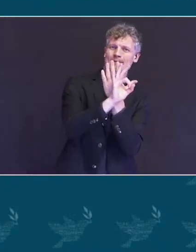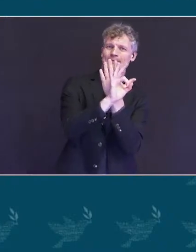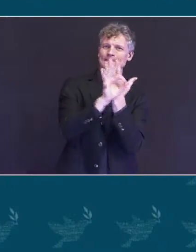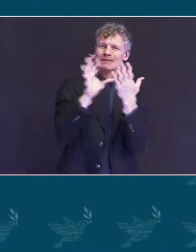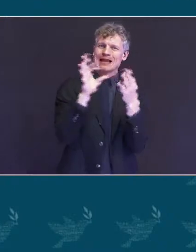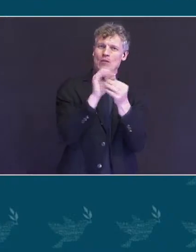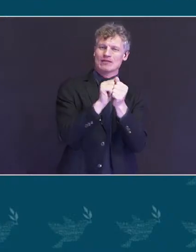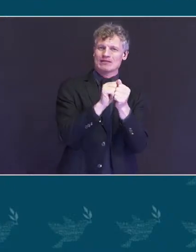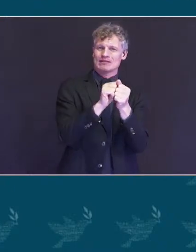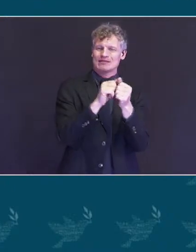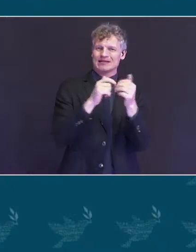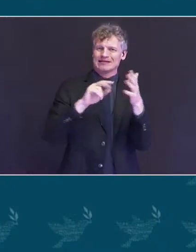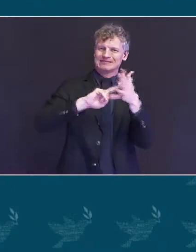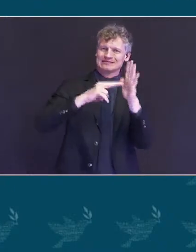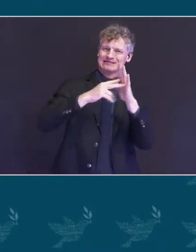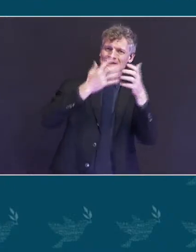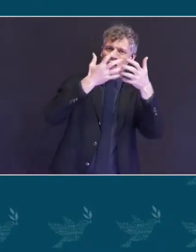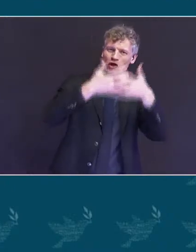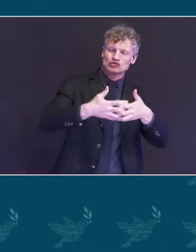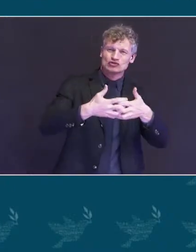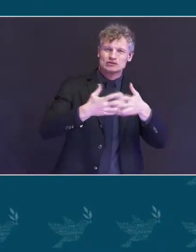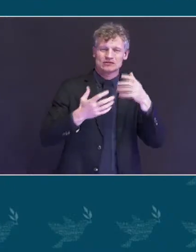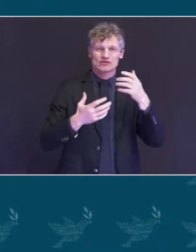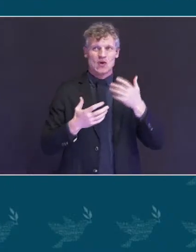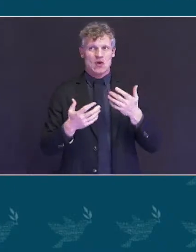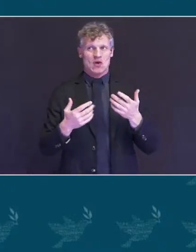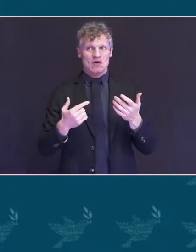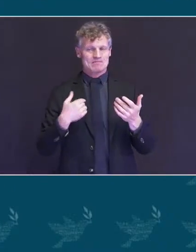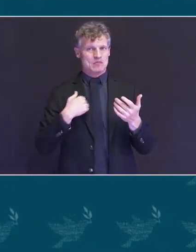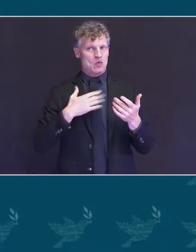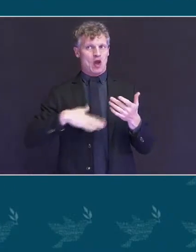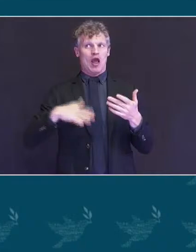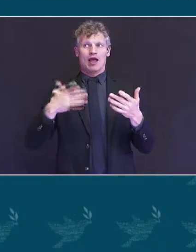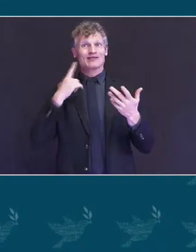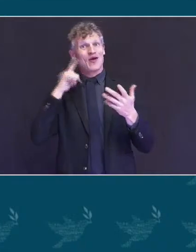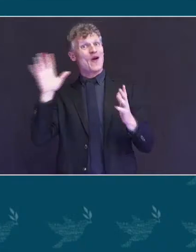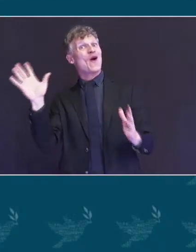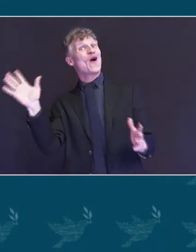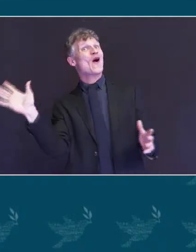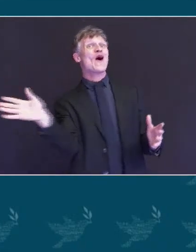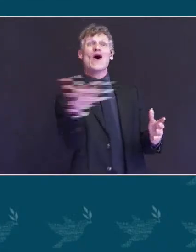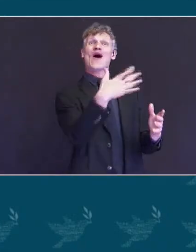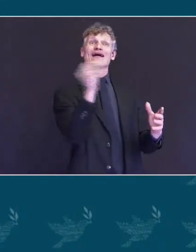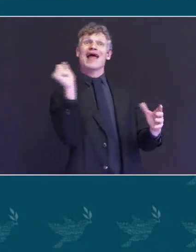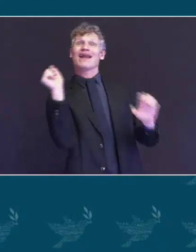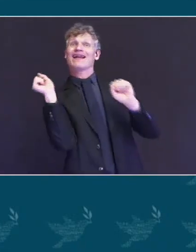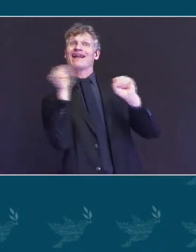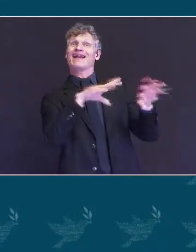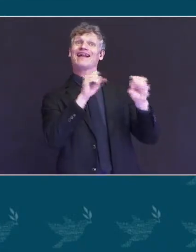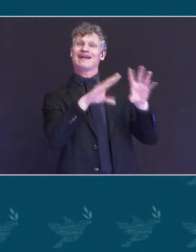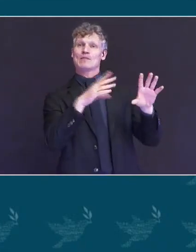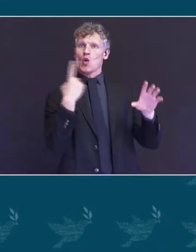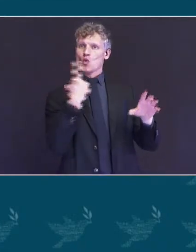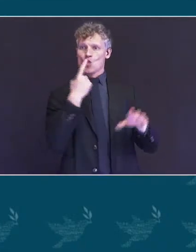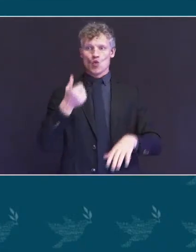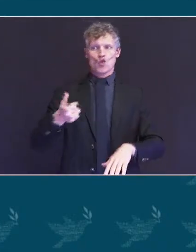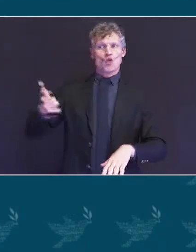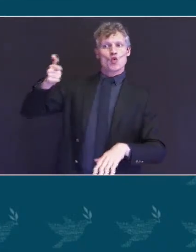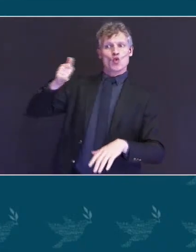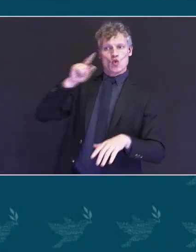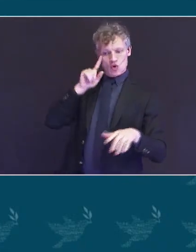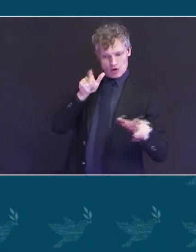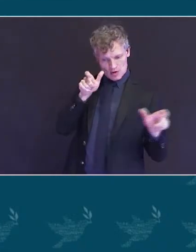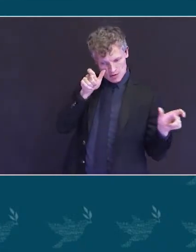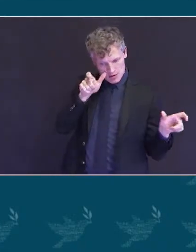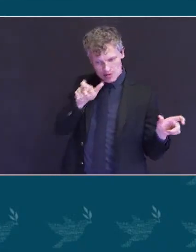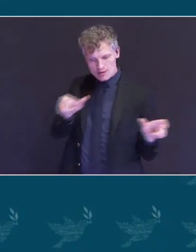I think with the kind of prospect of everyone being able to do this, how can we monitor or control this? And it's a